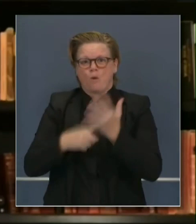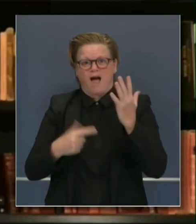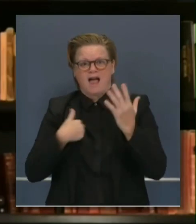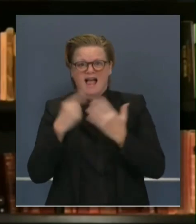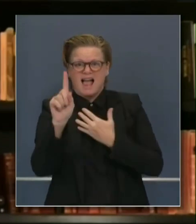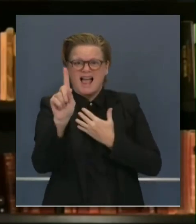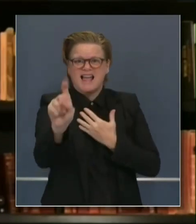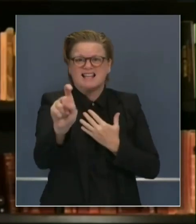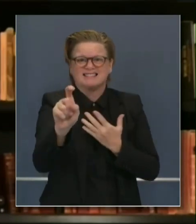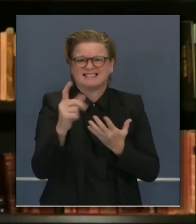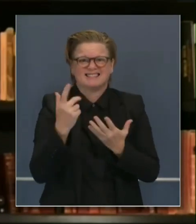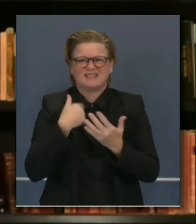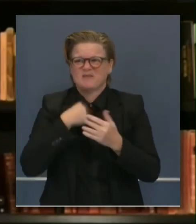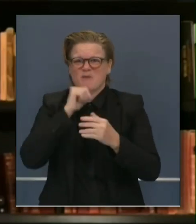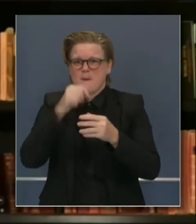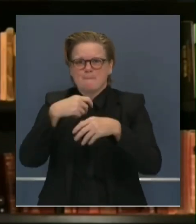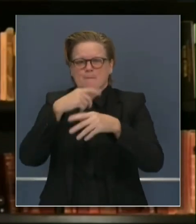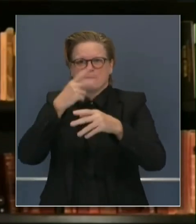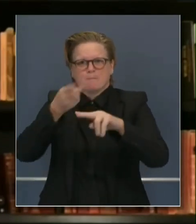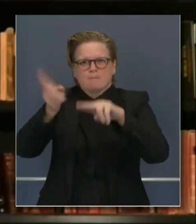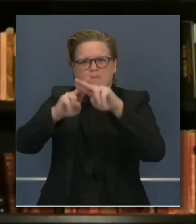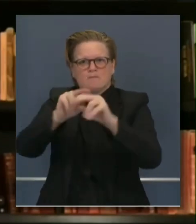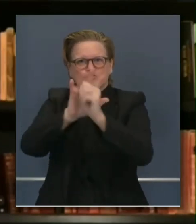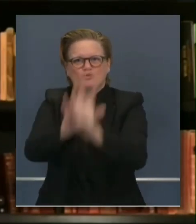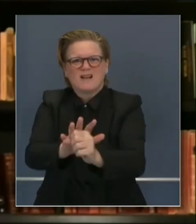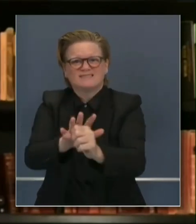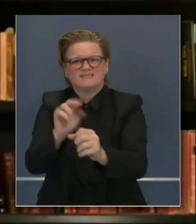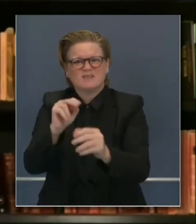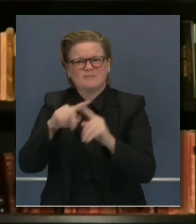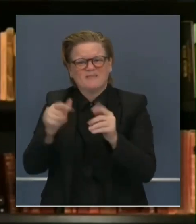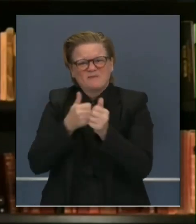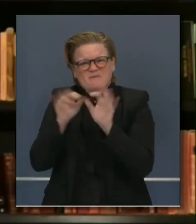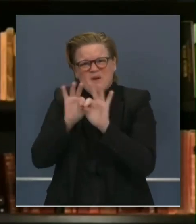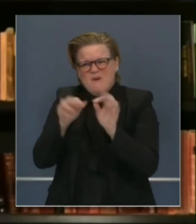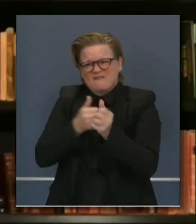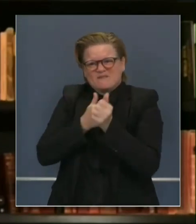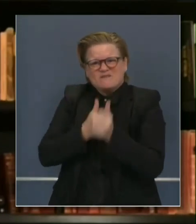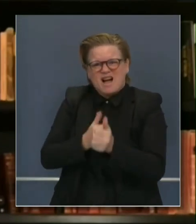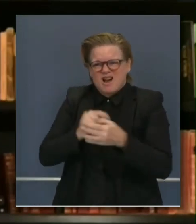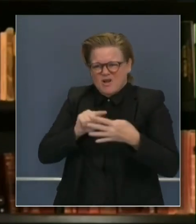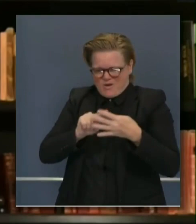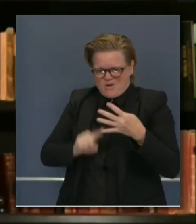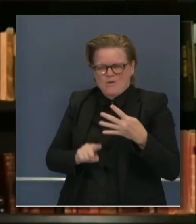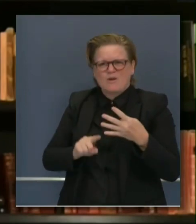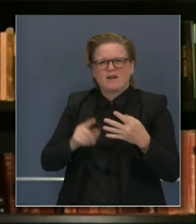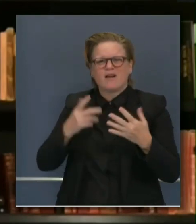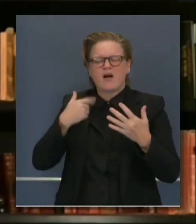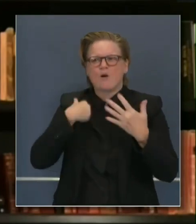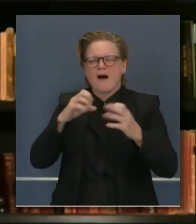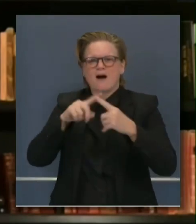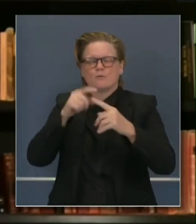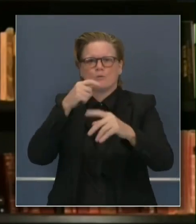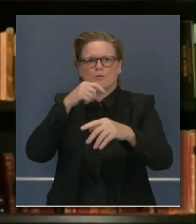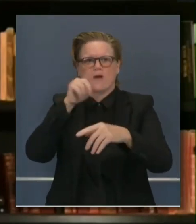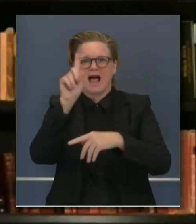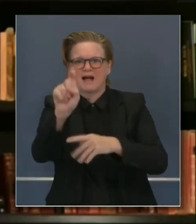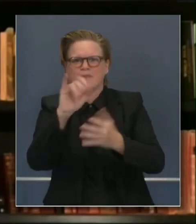you're under. I'm not naive about the impact this has on your dreams, particularly small businessmen and women.